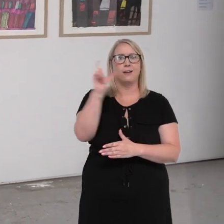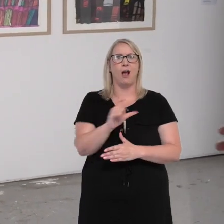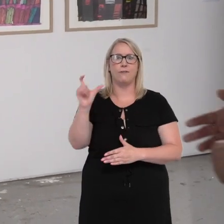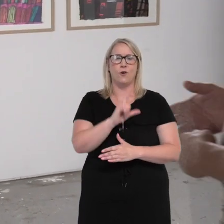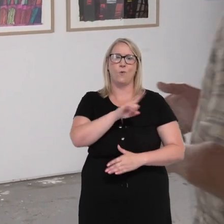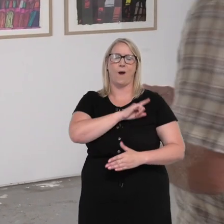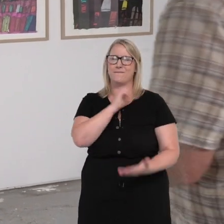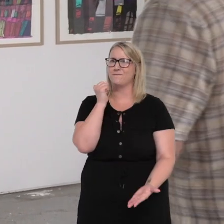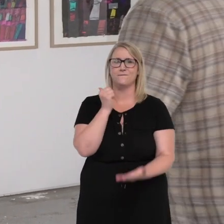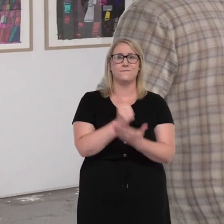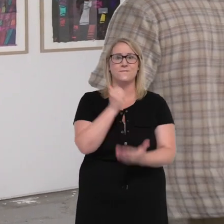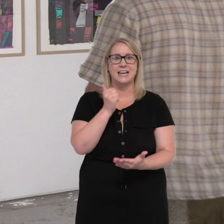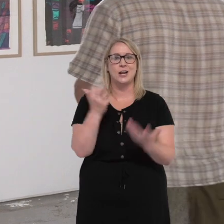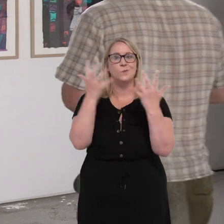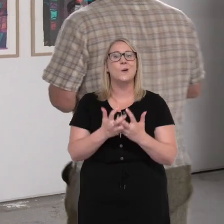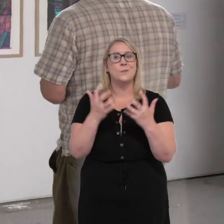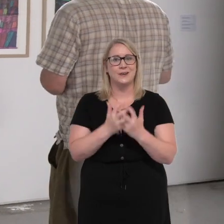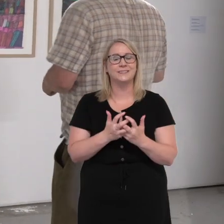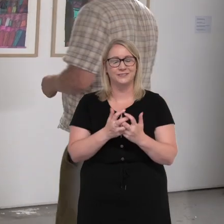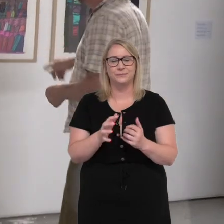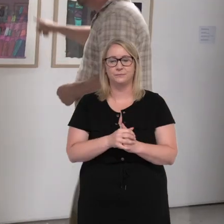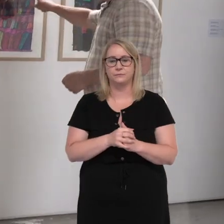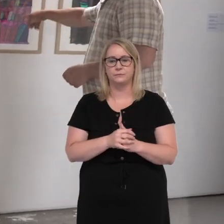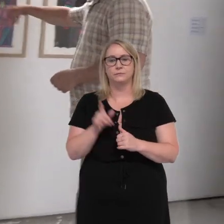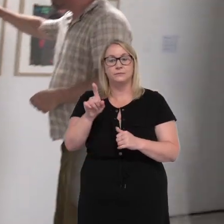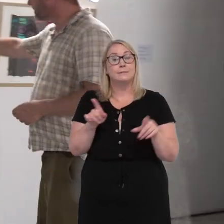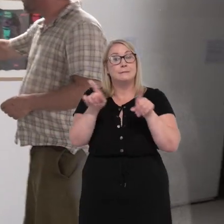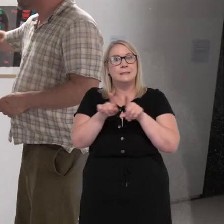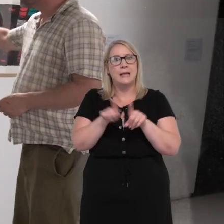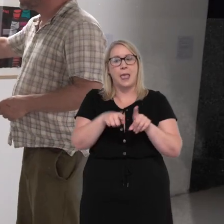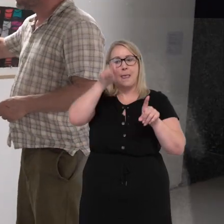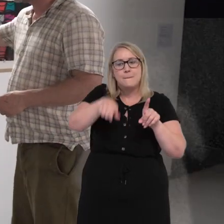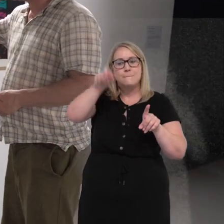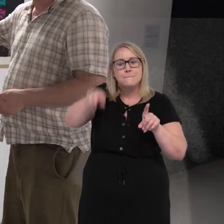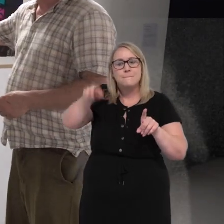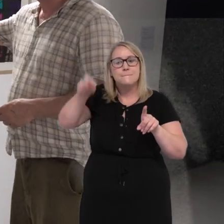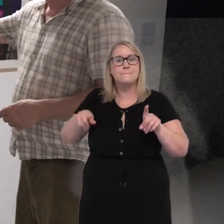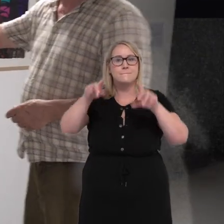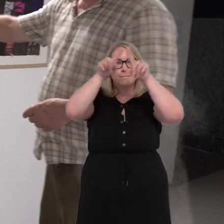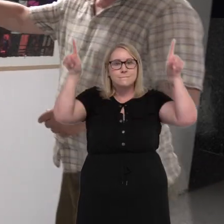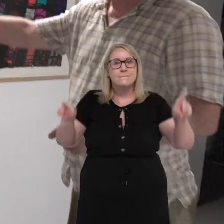but also using the same grids that he